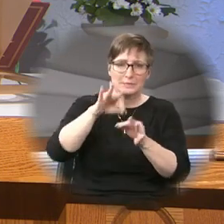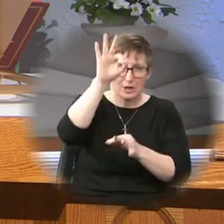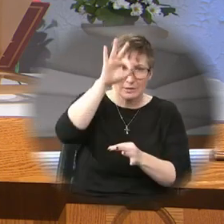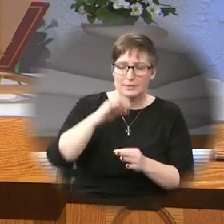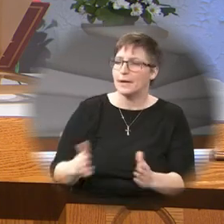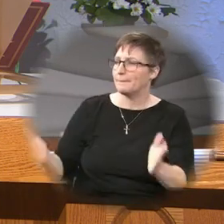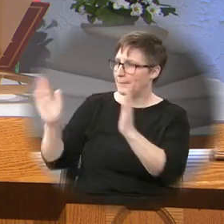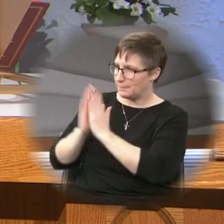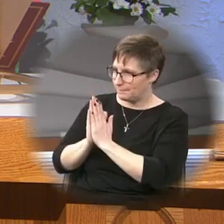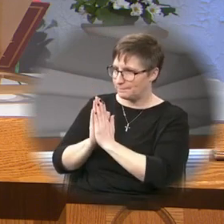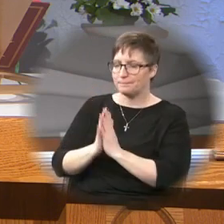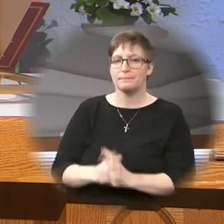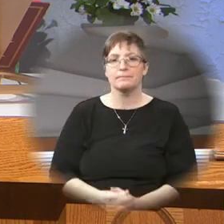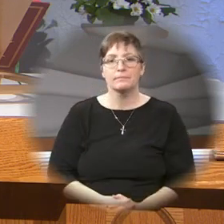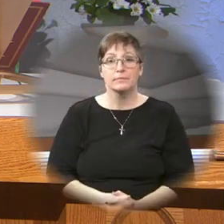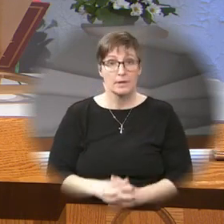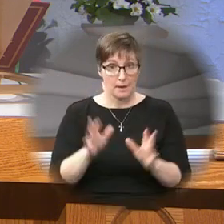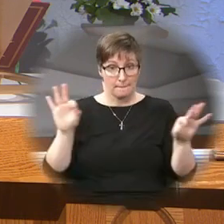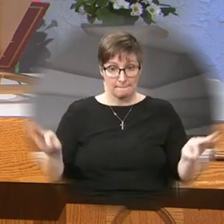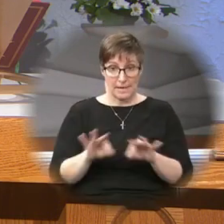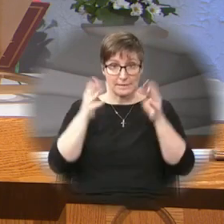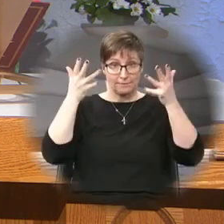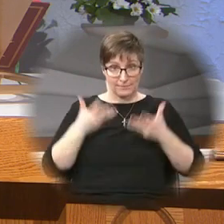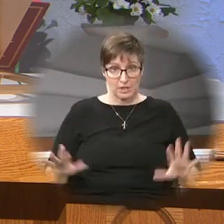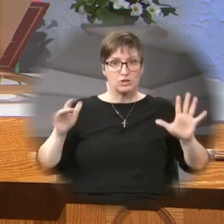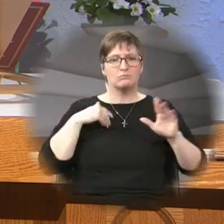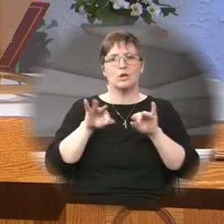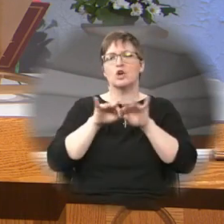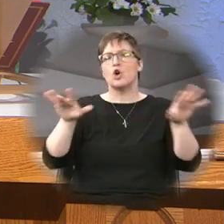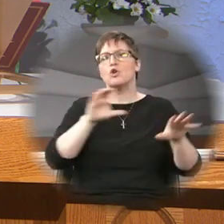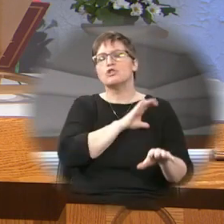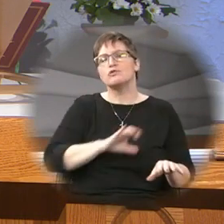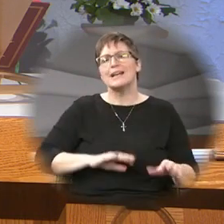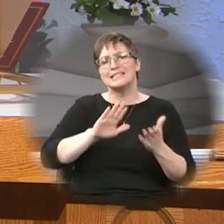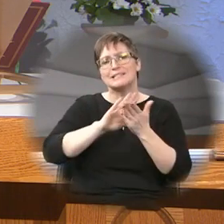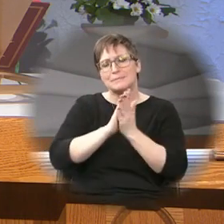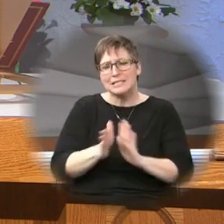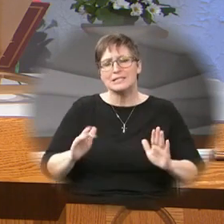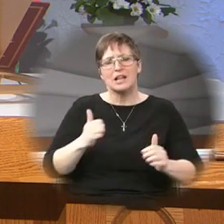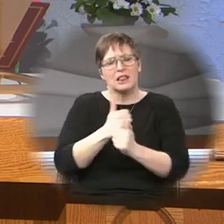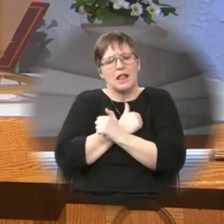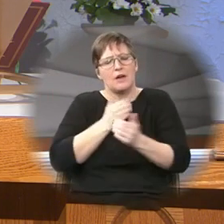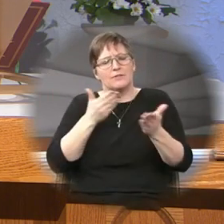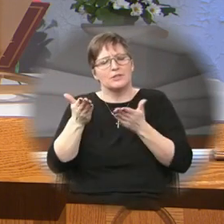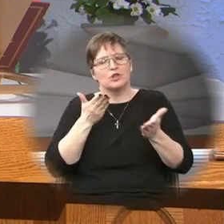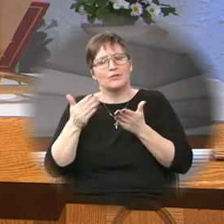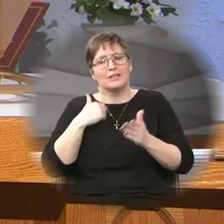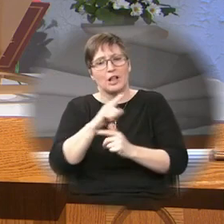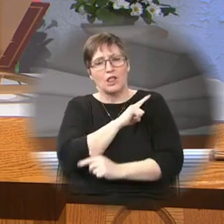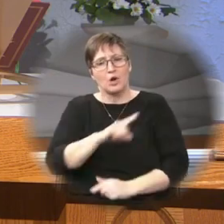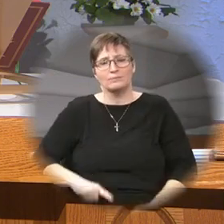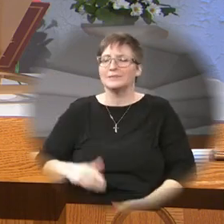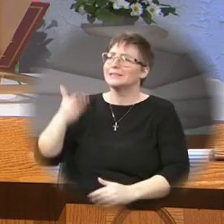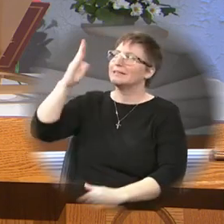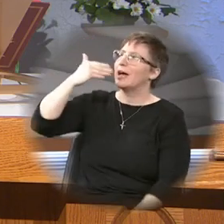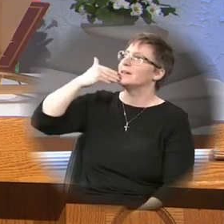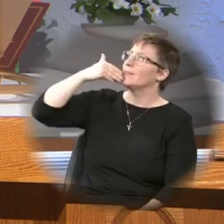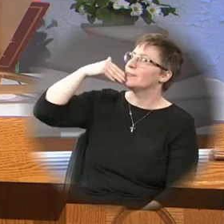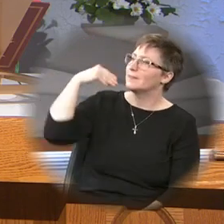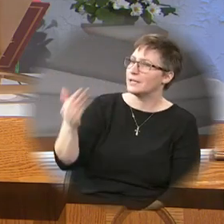Holy Spirit. Amen. As our Mass is now ended, we go in Christ's peace to love and serve the Lord. Thanks be to God.